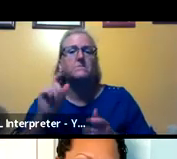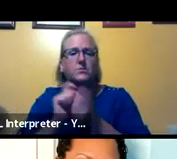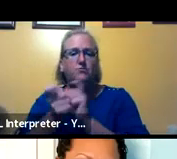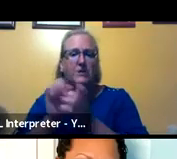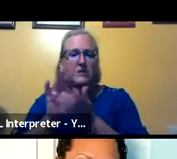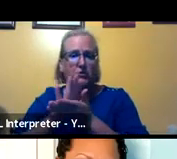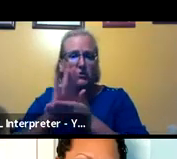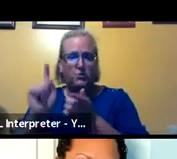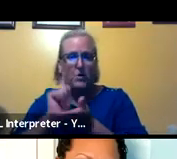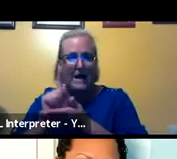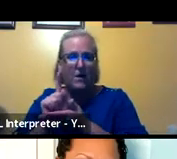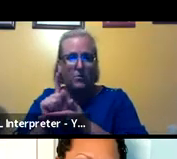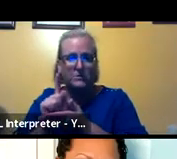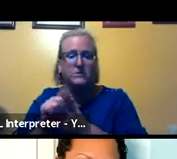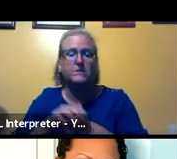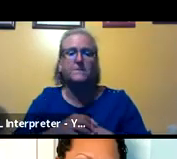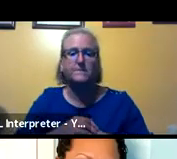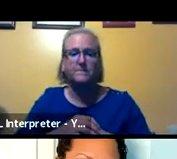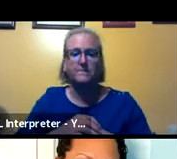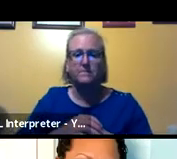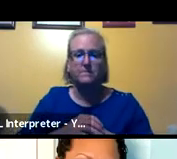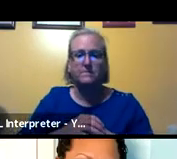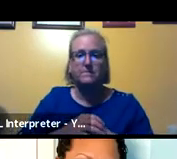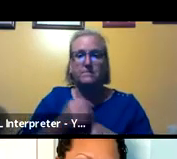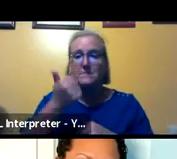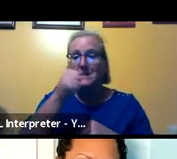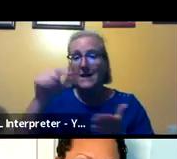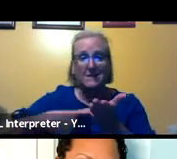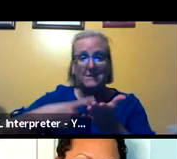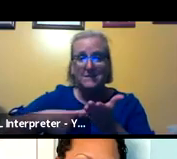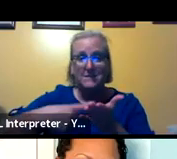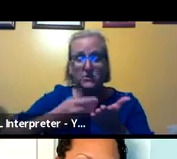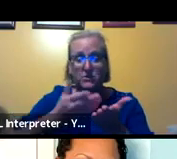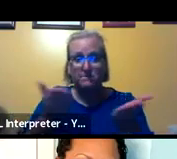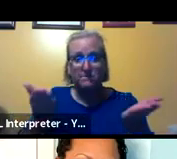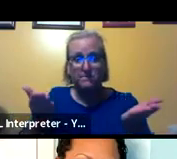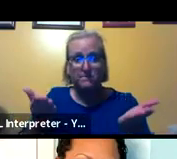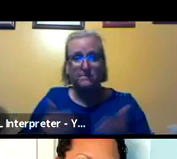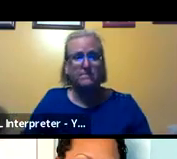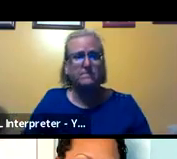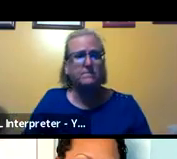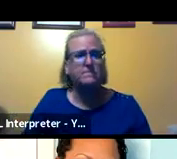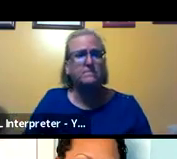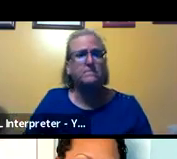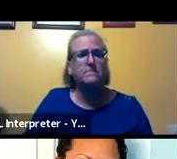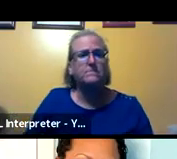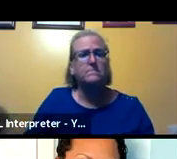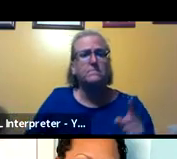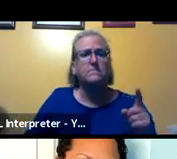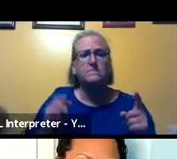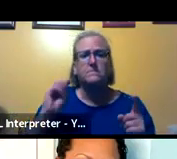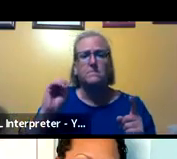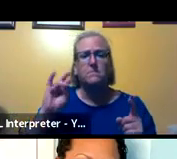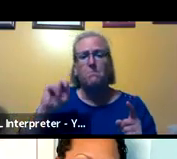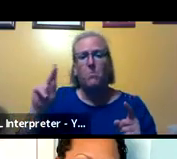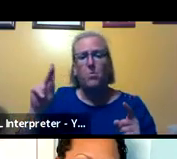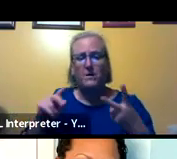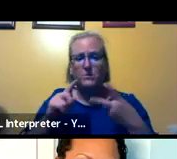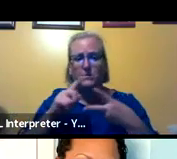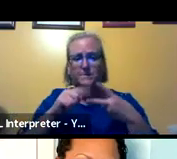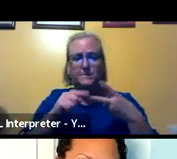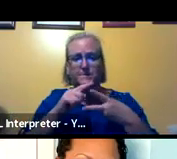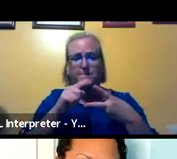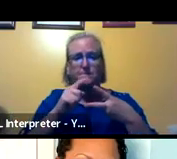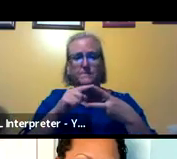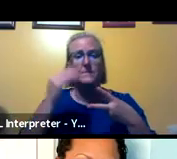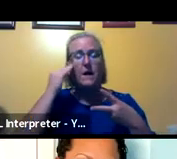for Bancroft, Bayard, and Stubbs. Is there any discussion on the matter? I have 2 questions. I